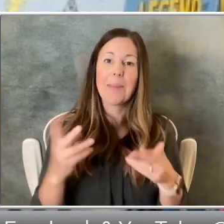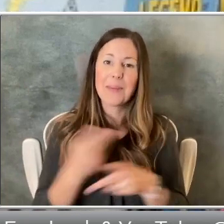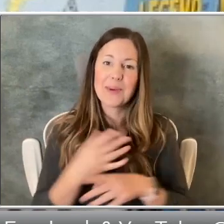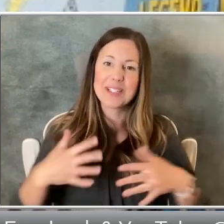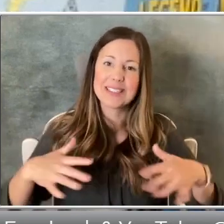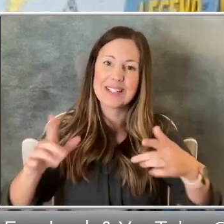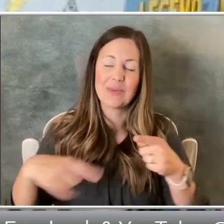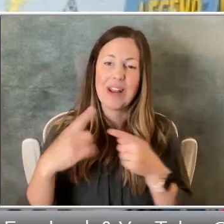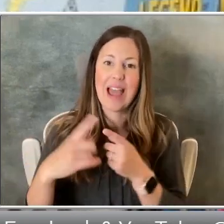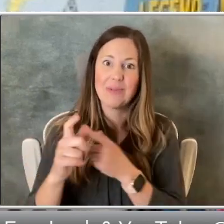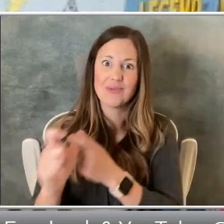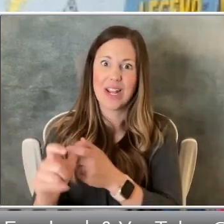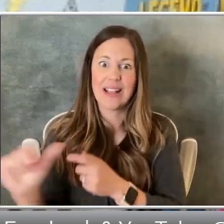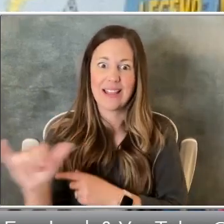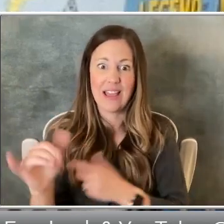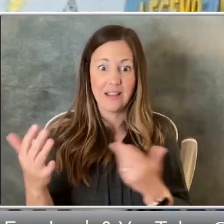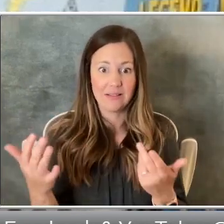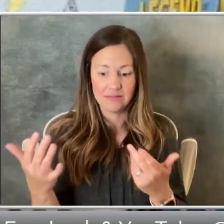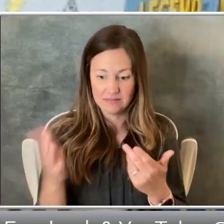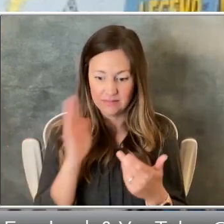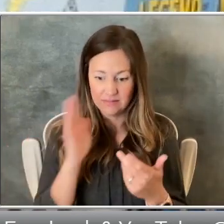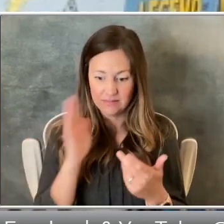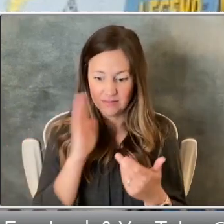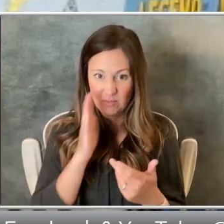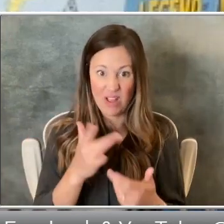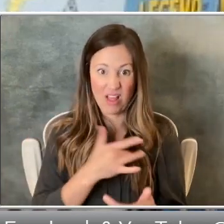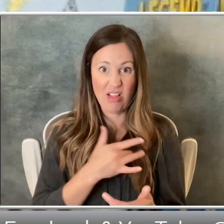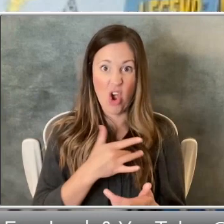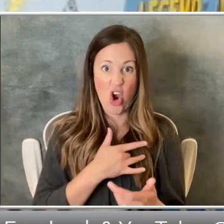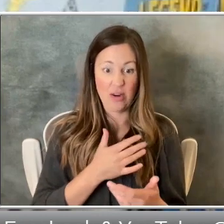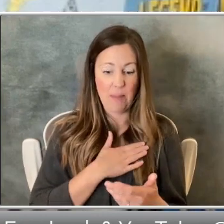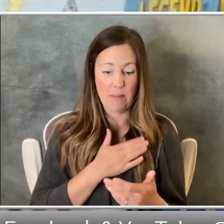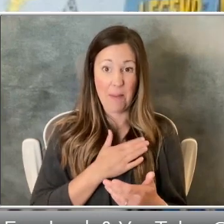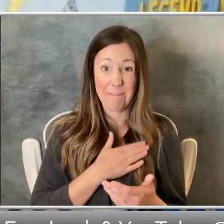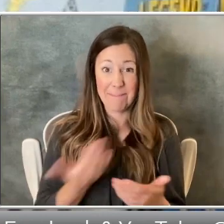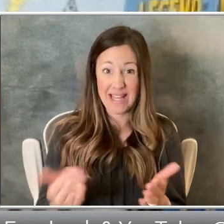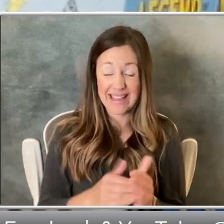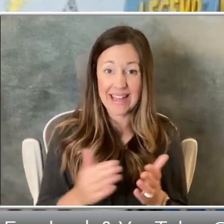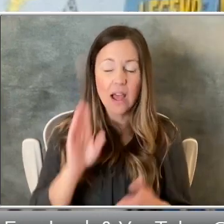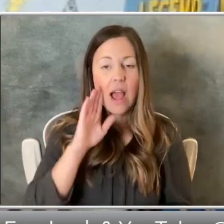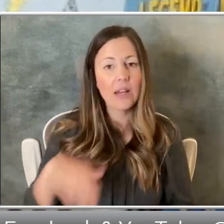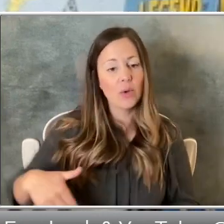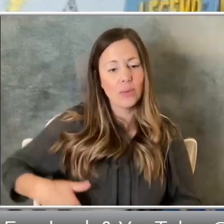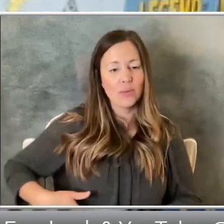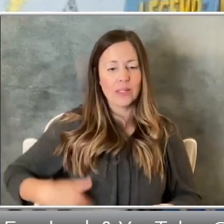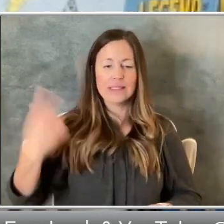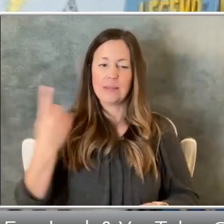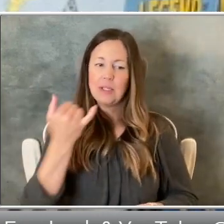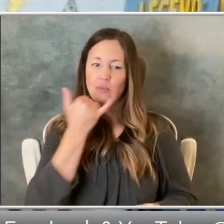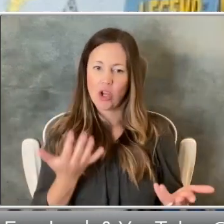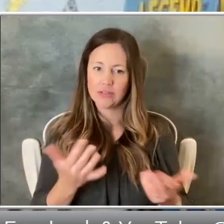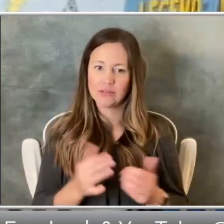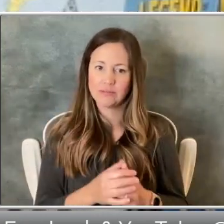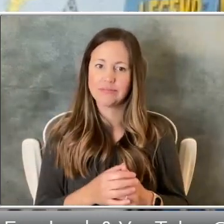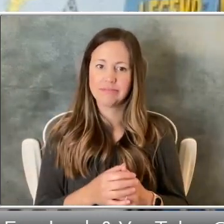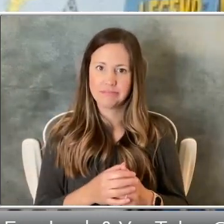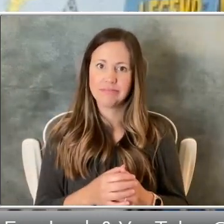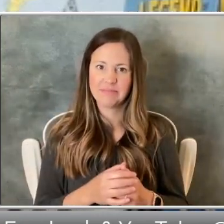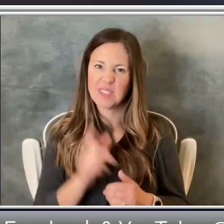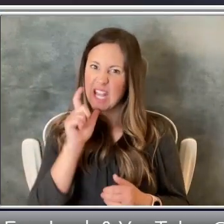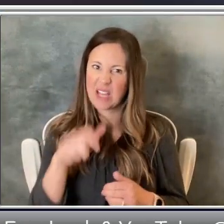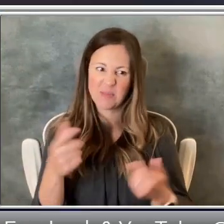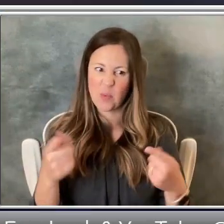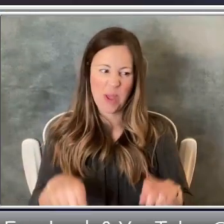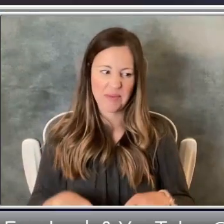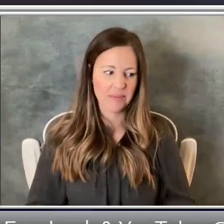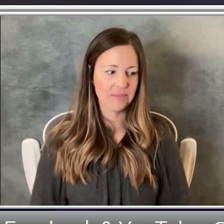out to run because I'm like, is this the morning it's going to happen again? Like, I just knew in my gut something is off. It shouldn't be happening.